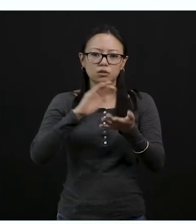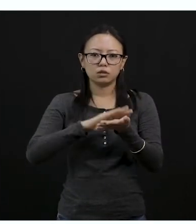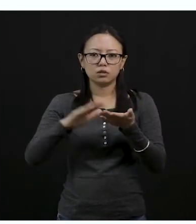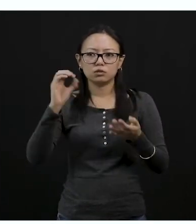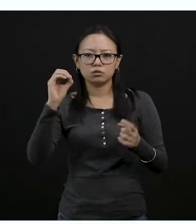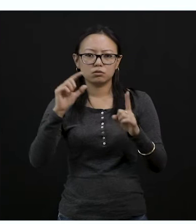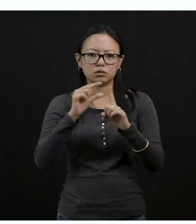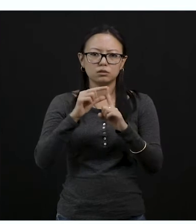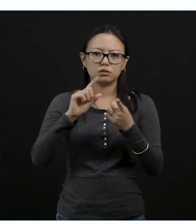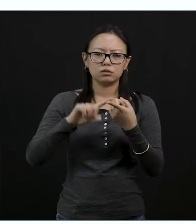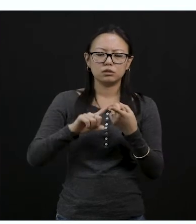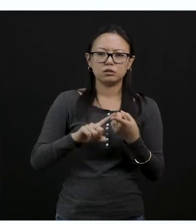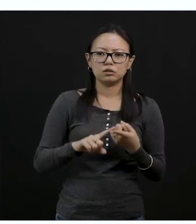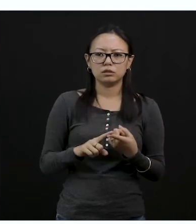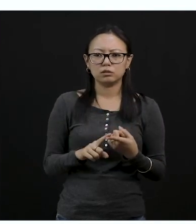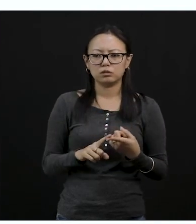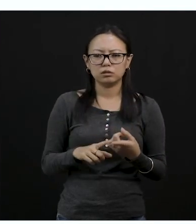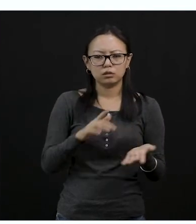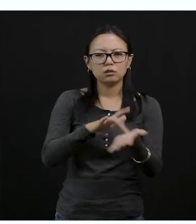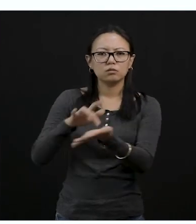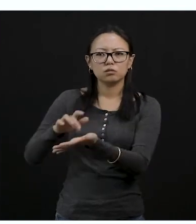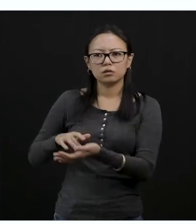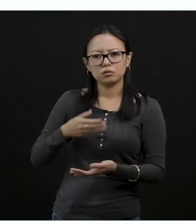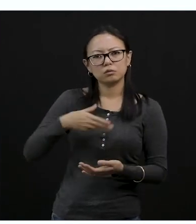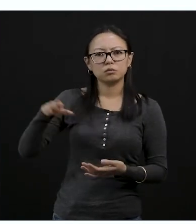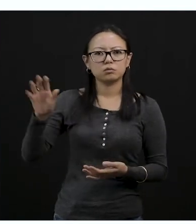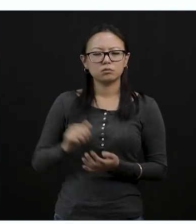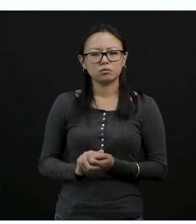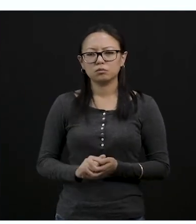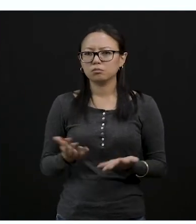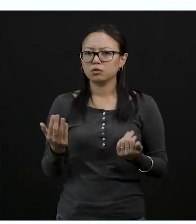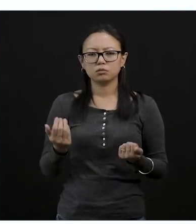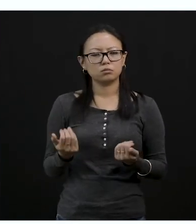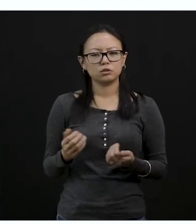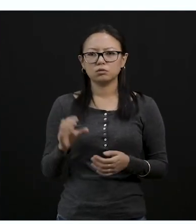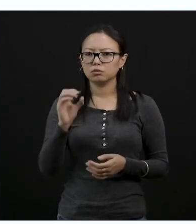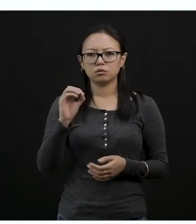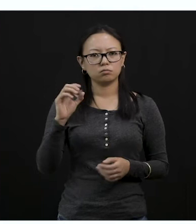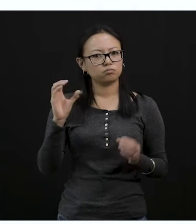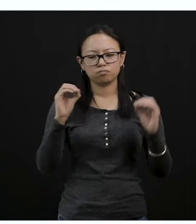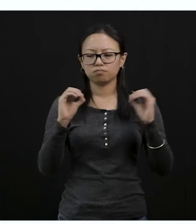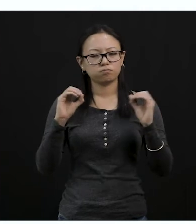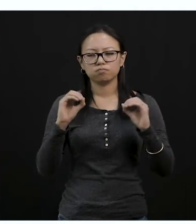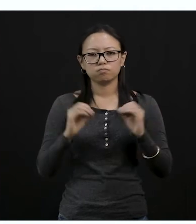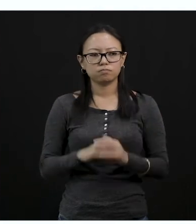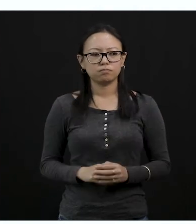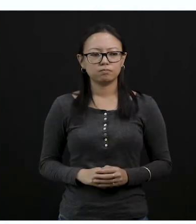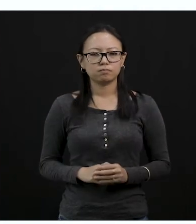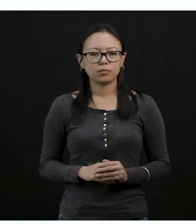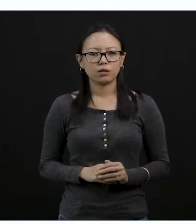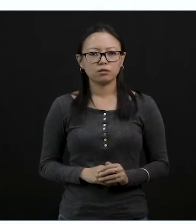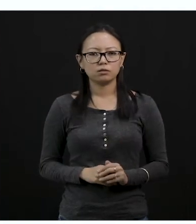we like. We can take it in our journey as well. And likewise, it is very easy to use.